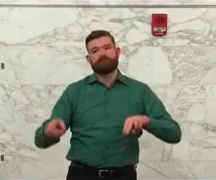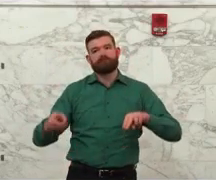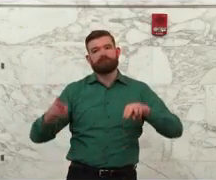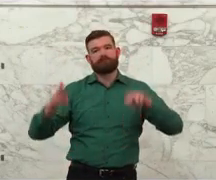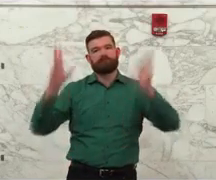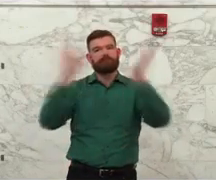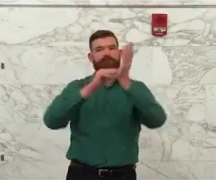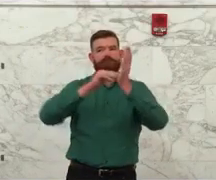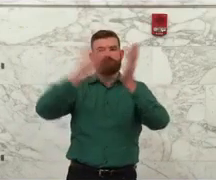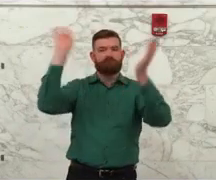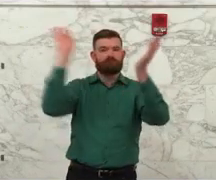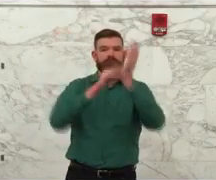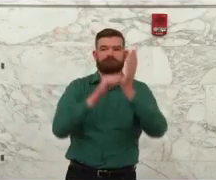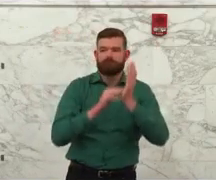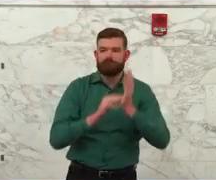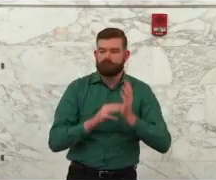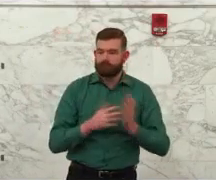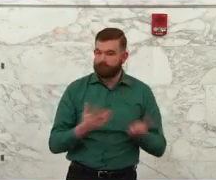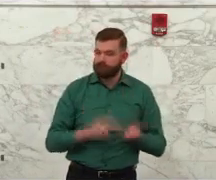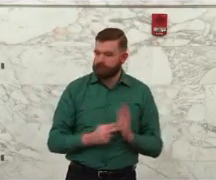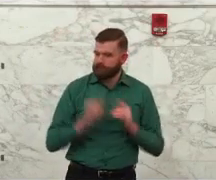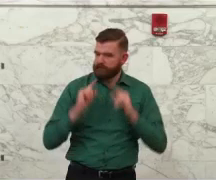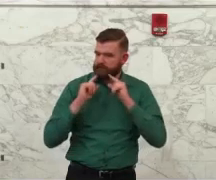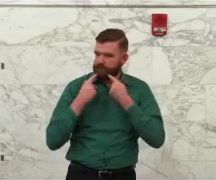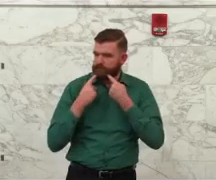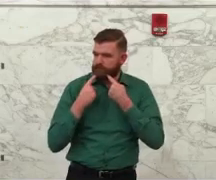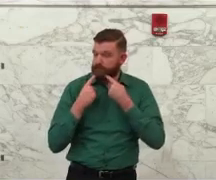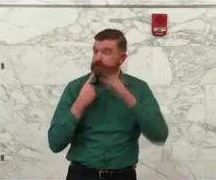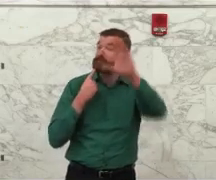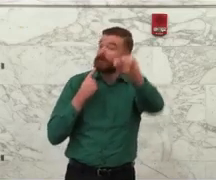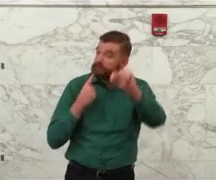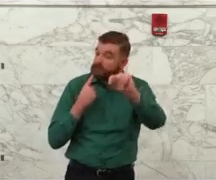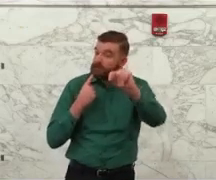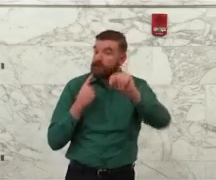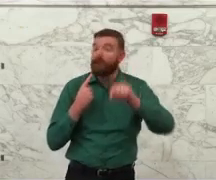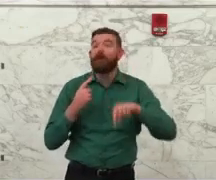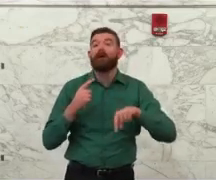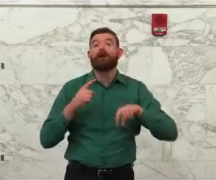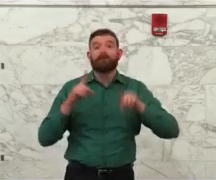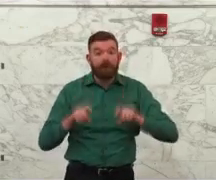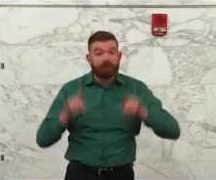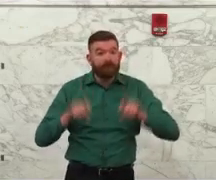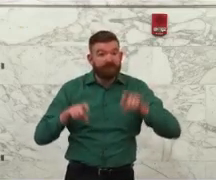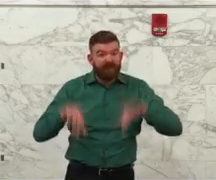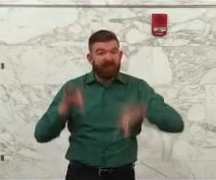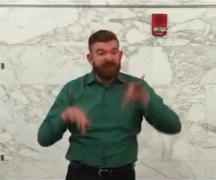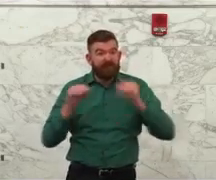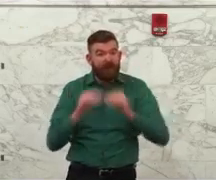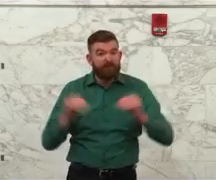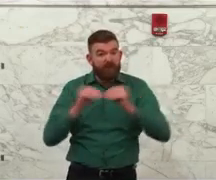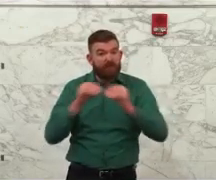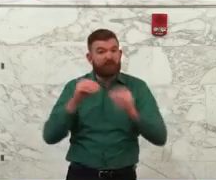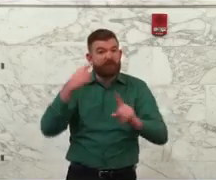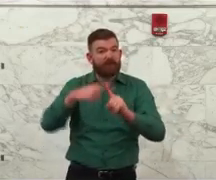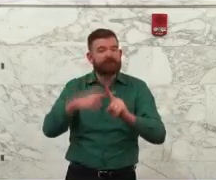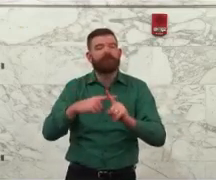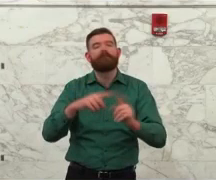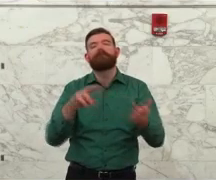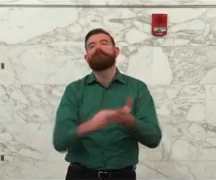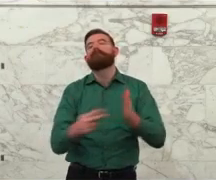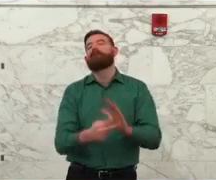data that we need in order to get our arms around this. And social distancing, good hygiene is the way we get